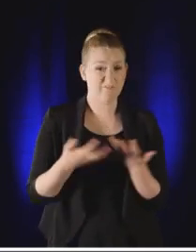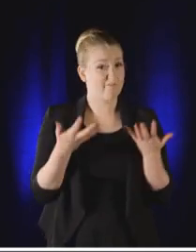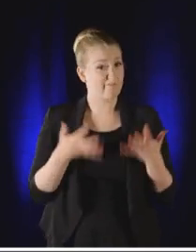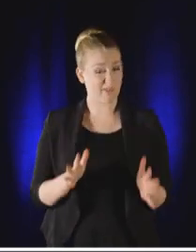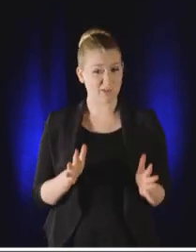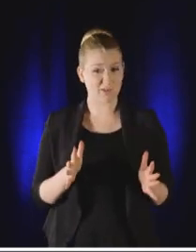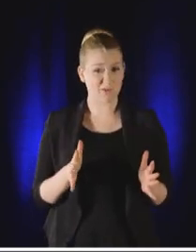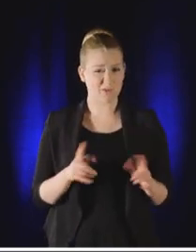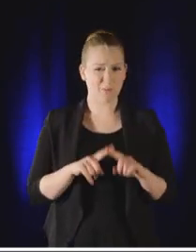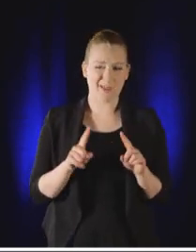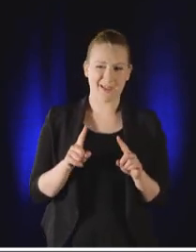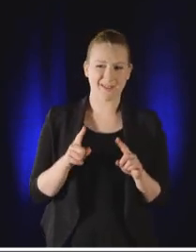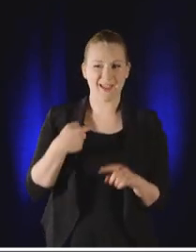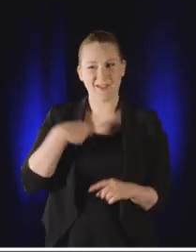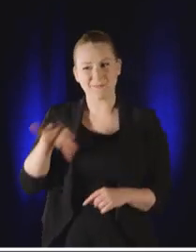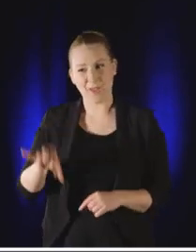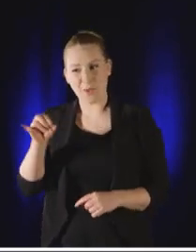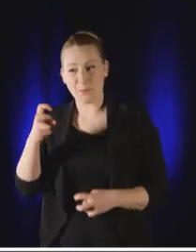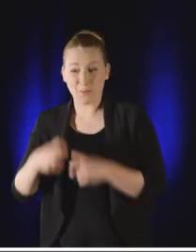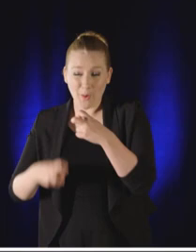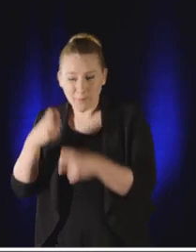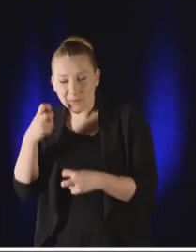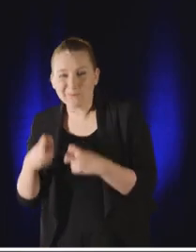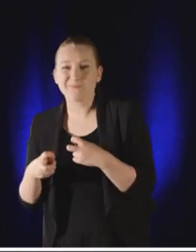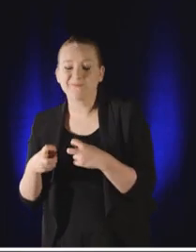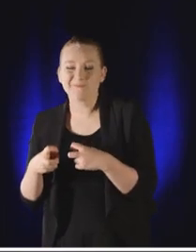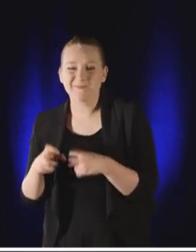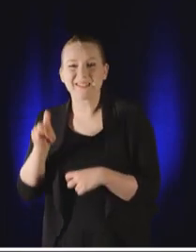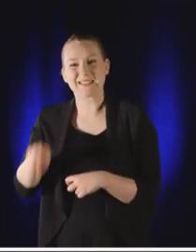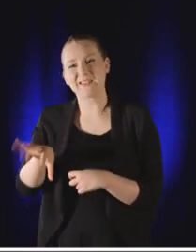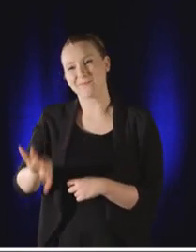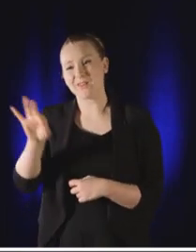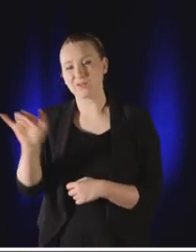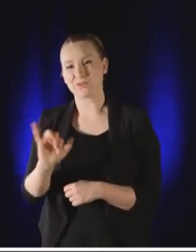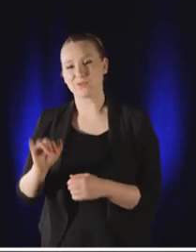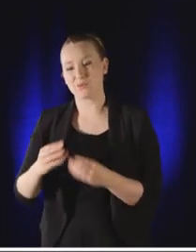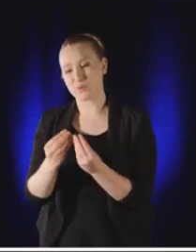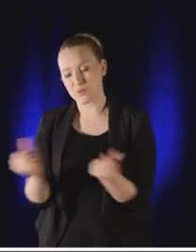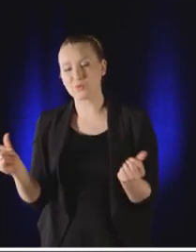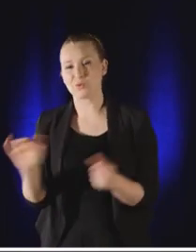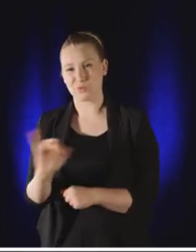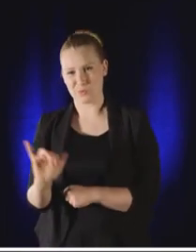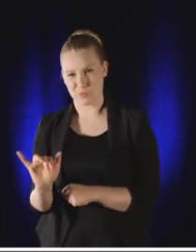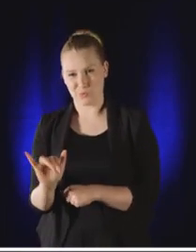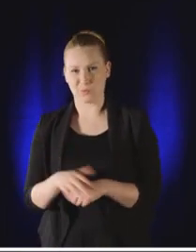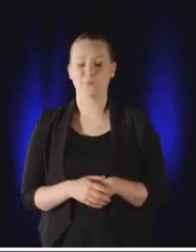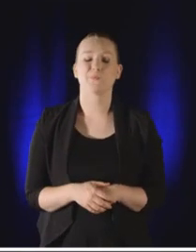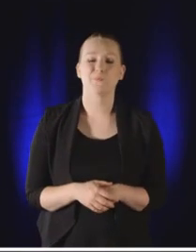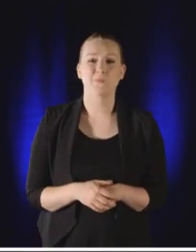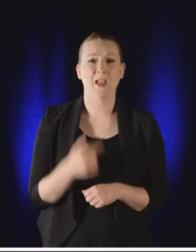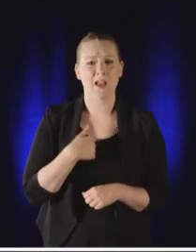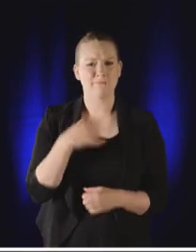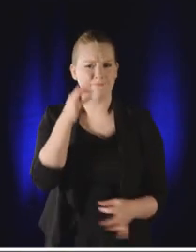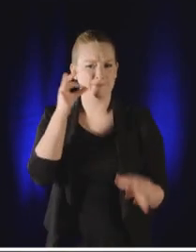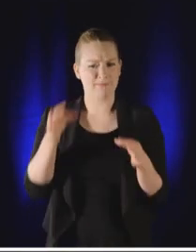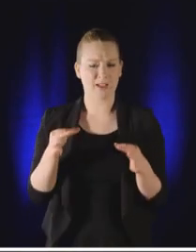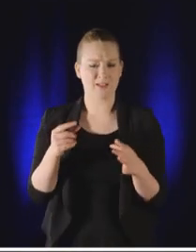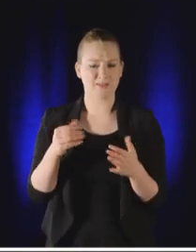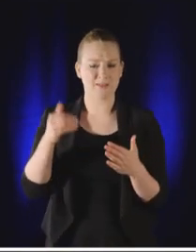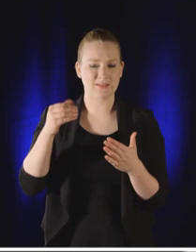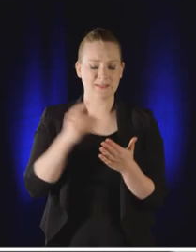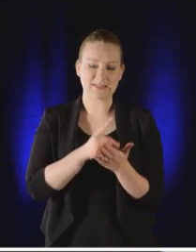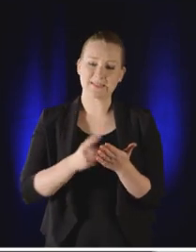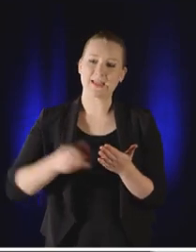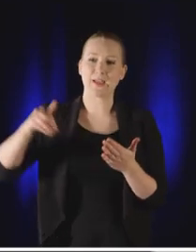would have ended. But now that I had identified a problem, I needed to find a solution. So I decided to redesign the